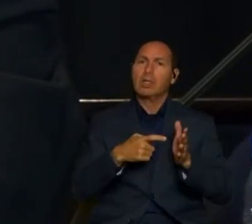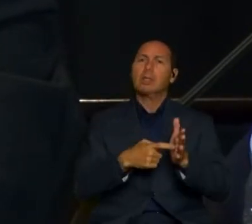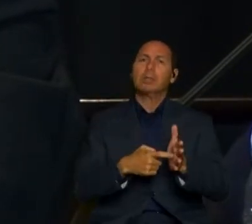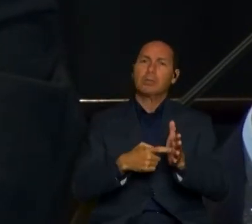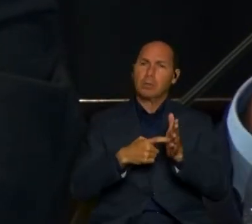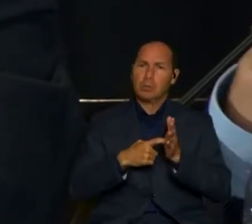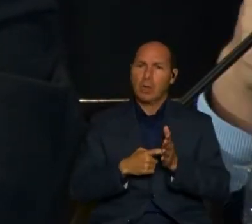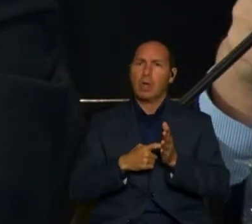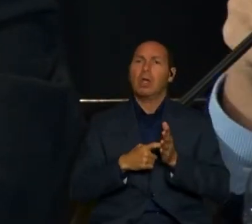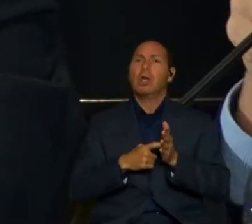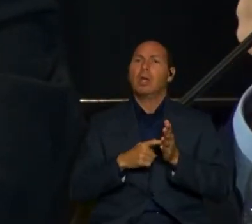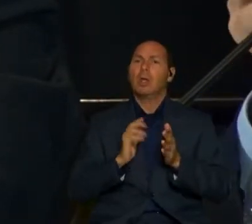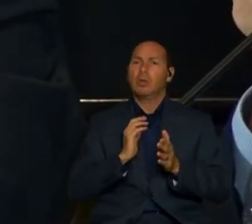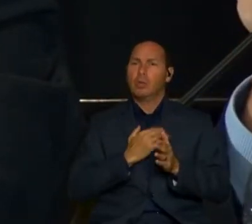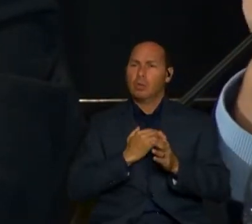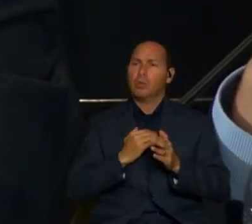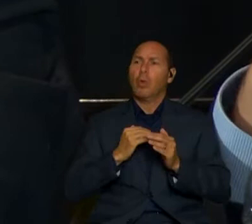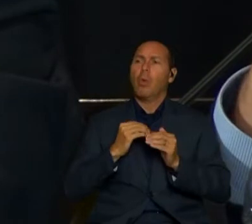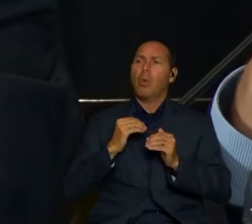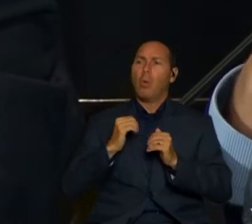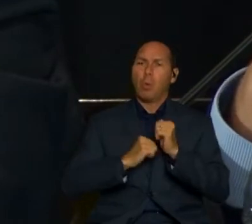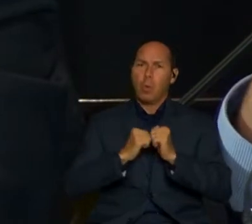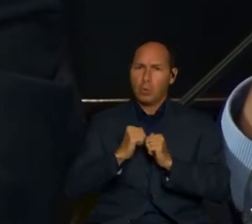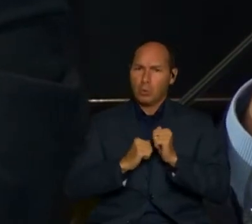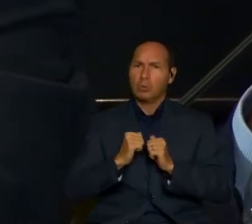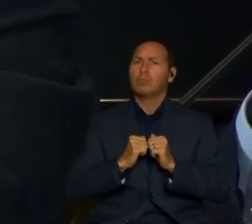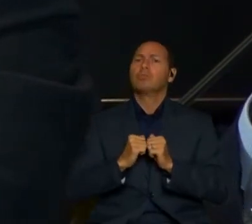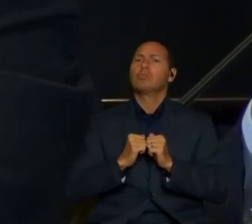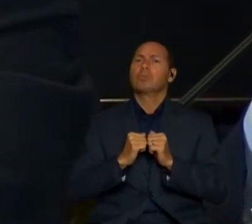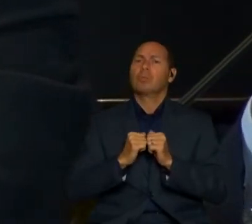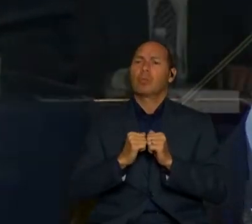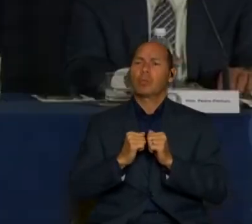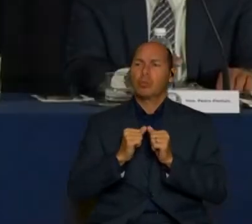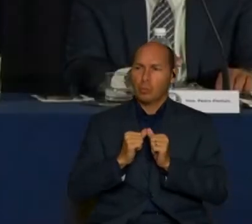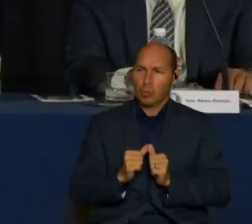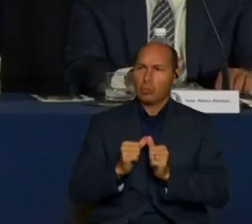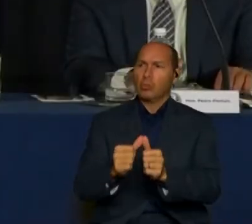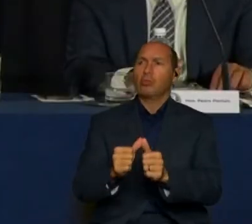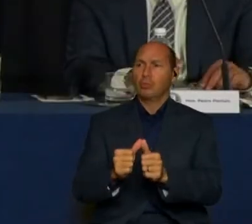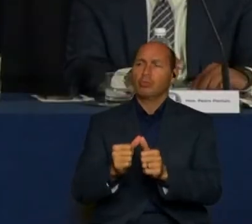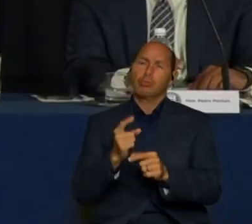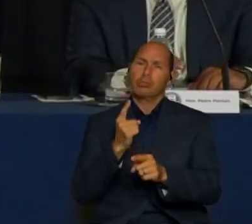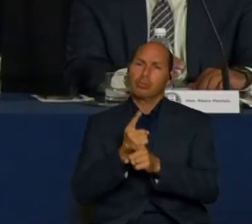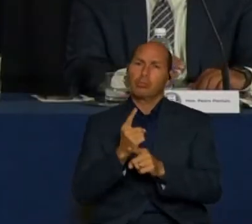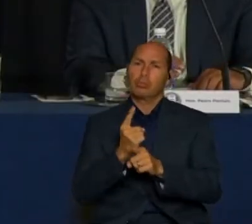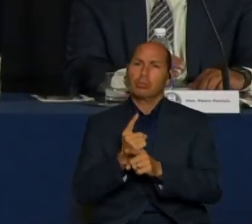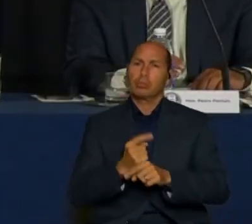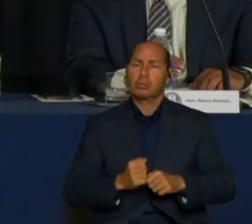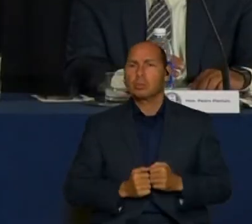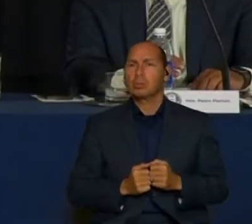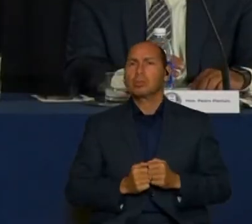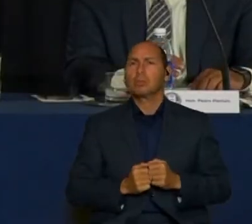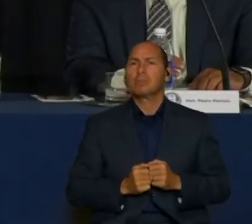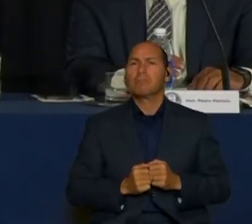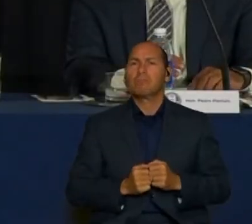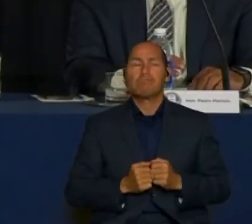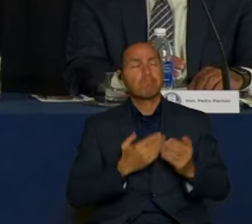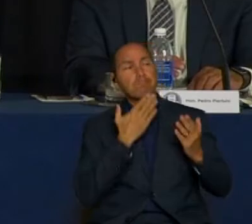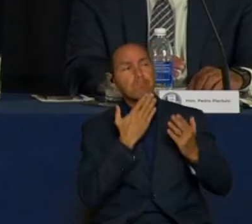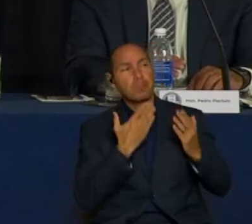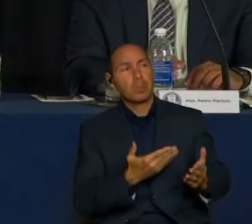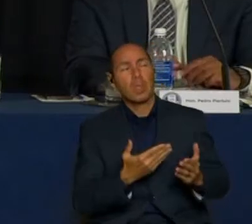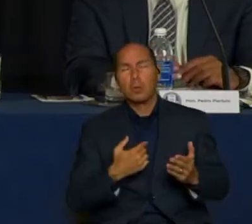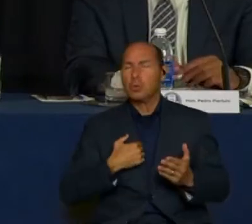our infrastructure working in an appropriate manner. Thanks, Antonio. And I'll just underscore what